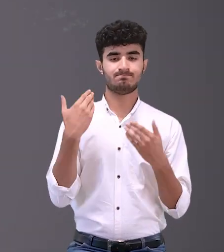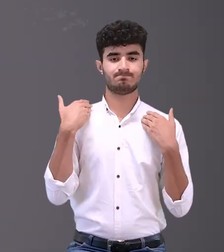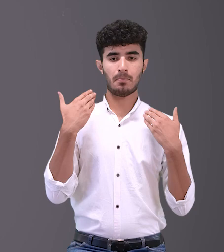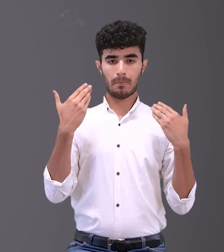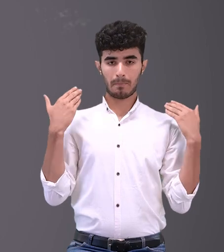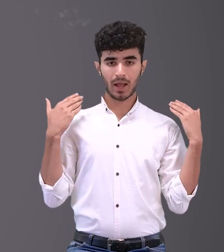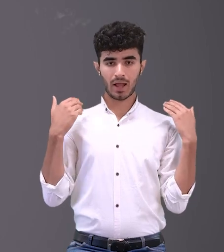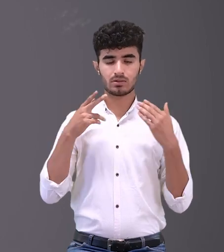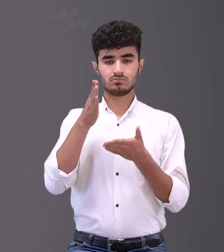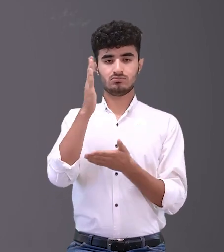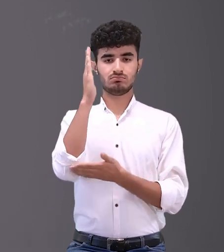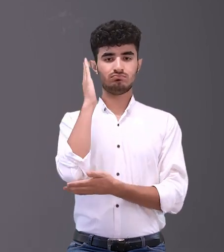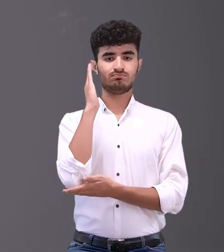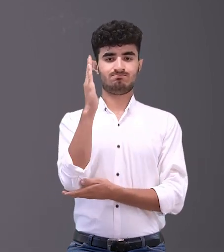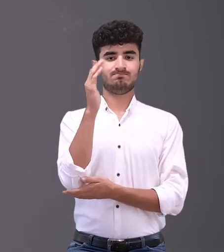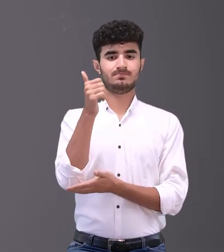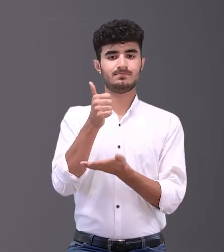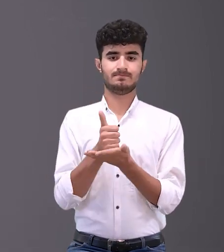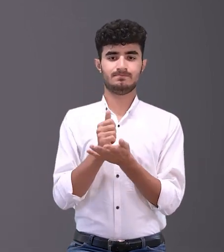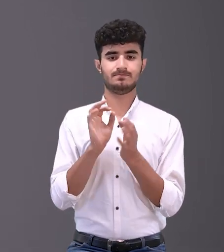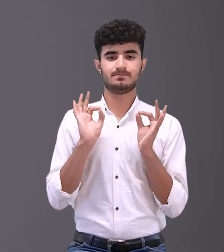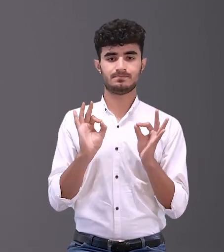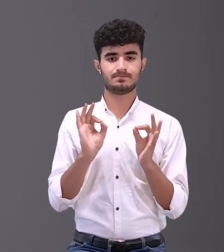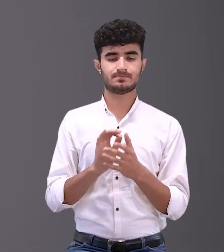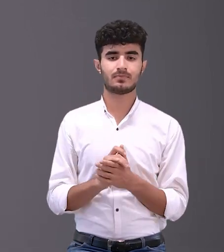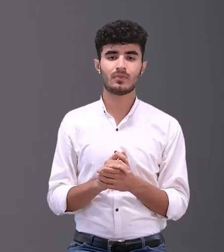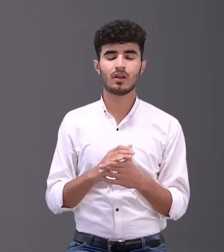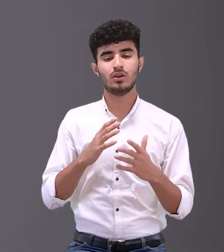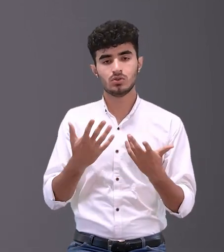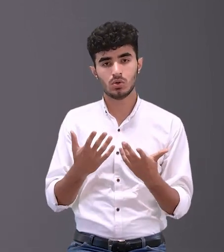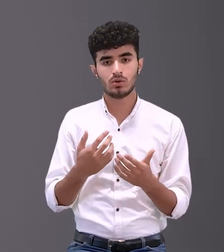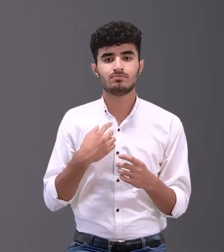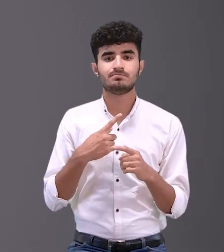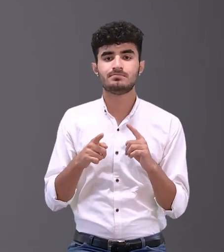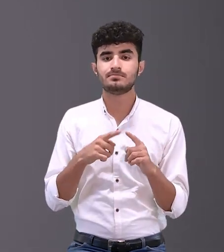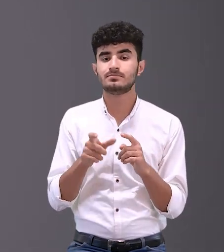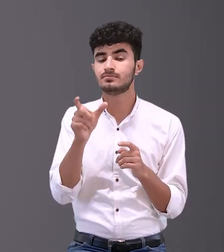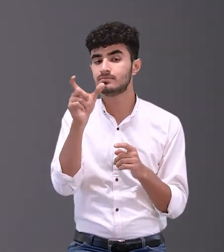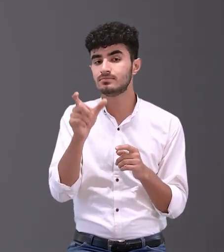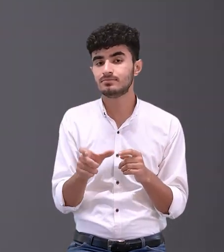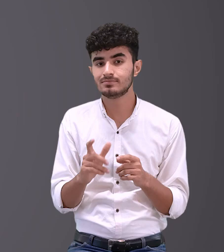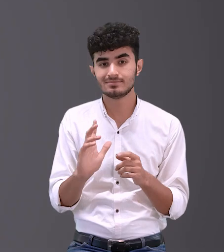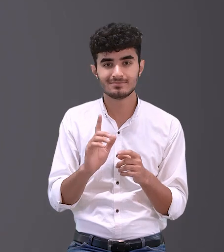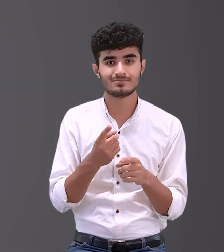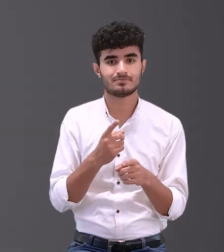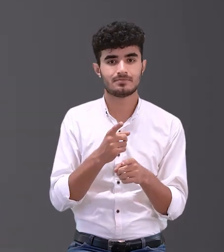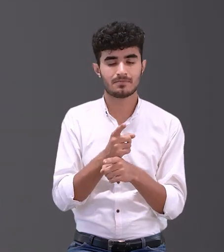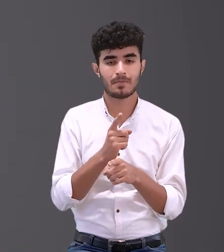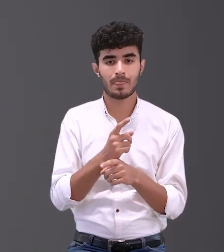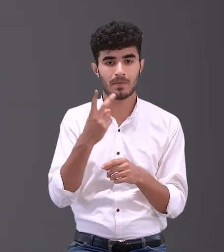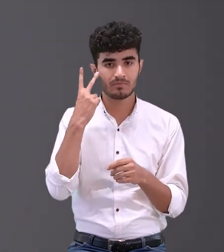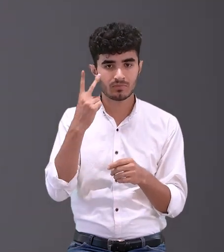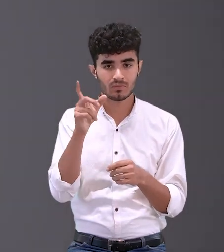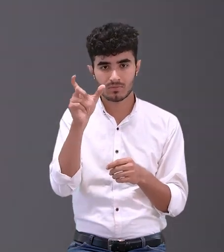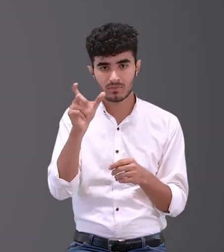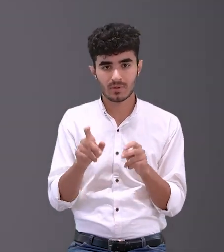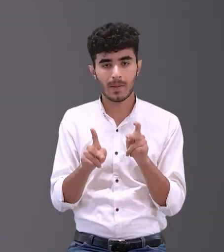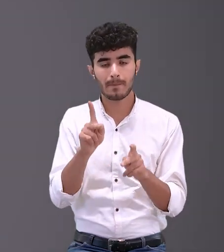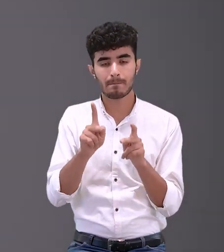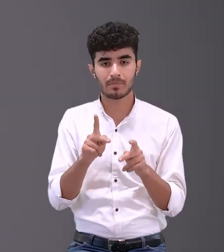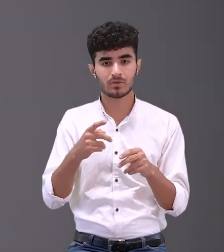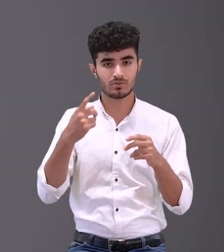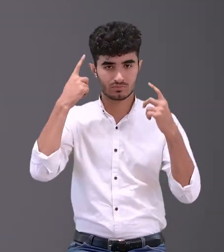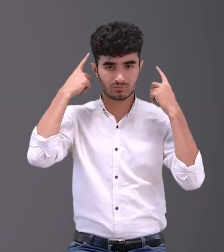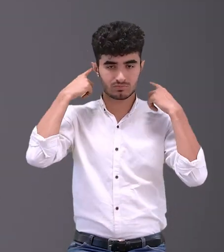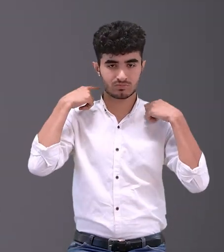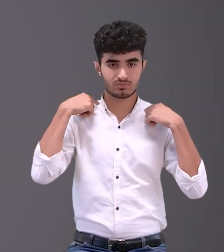upright. And make sure that the ears are right on top of the shoulders. They're not falling forward. If they are, you go stand against